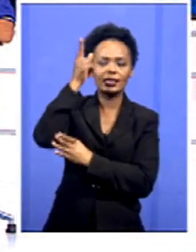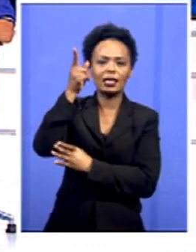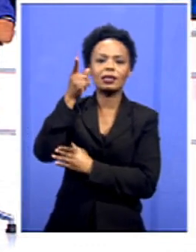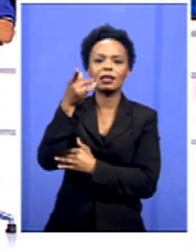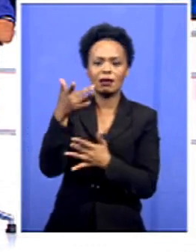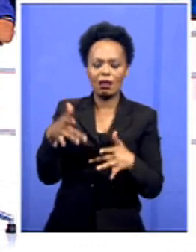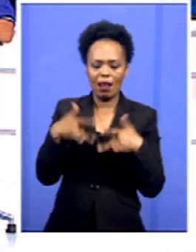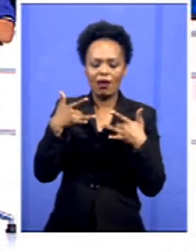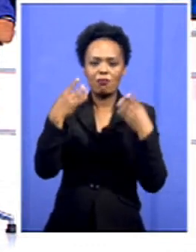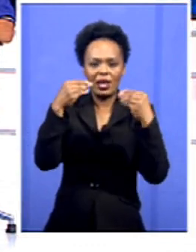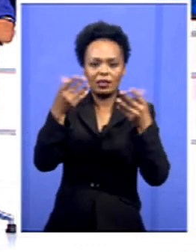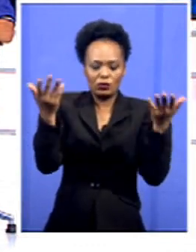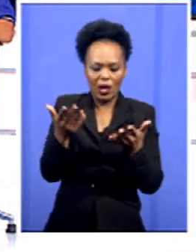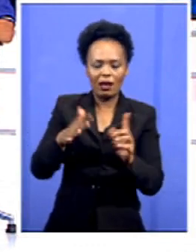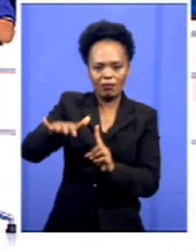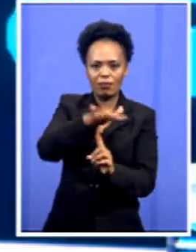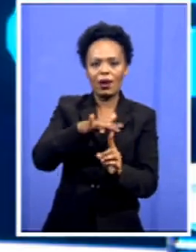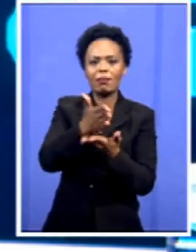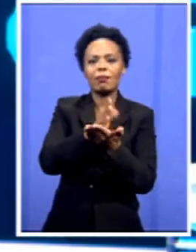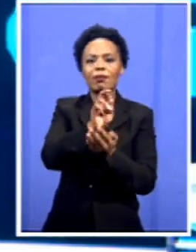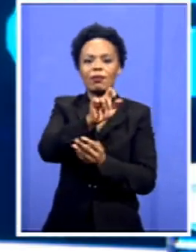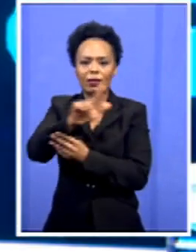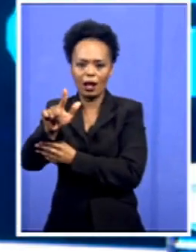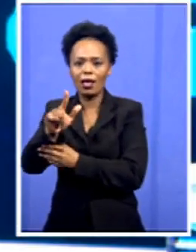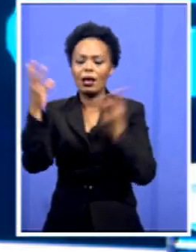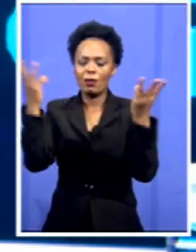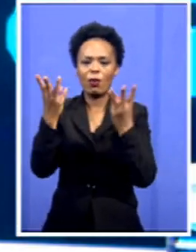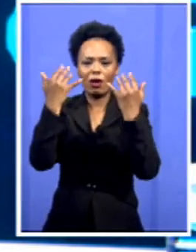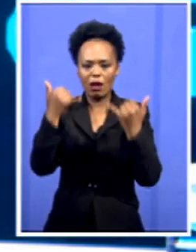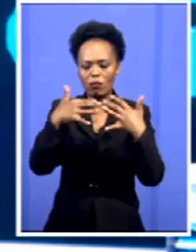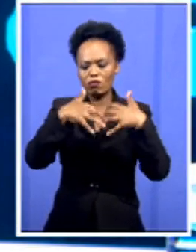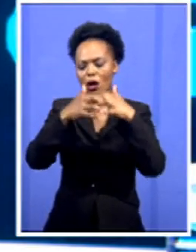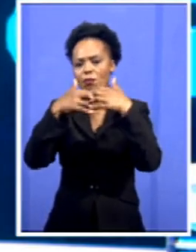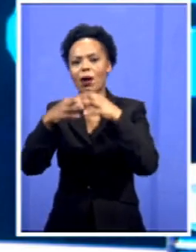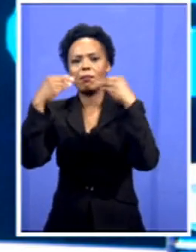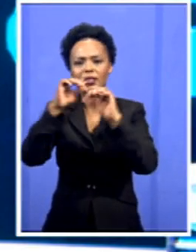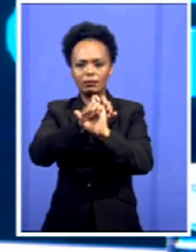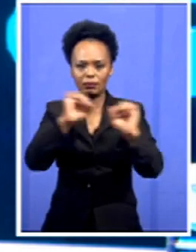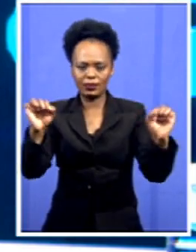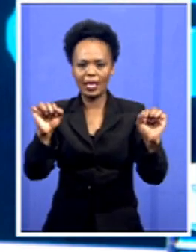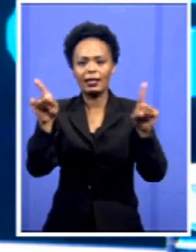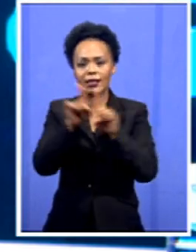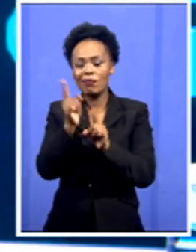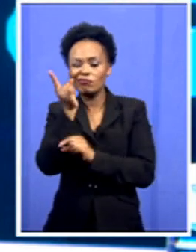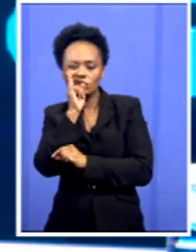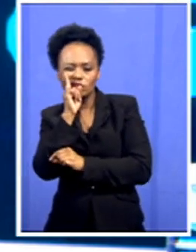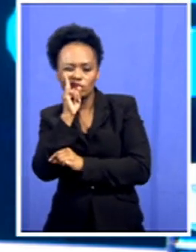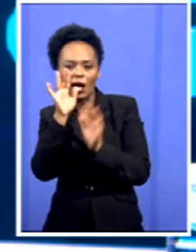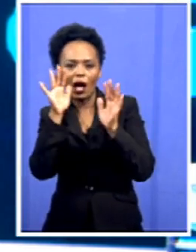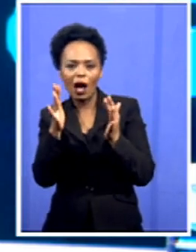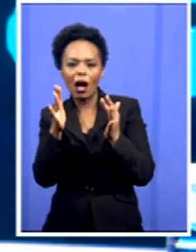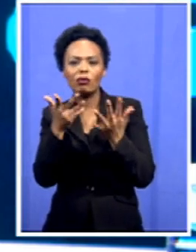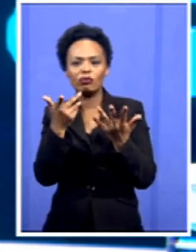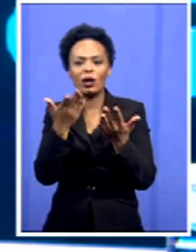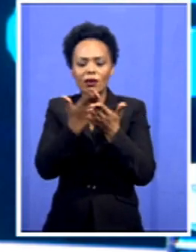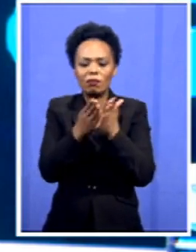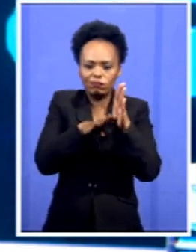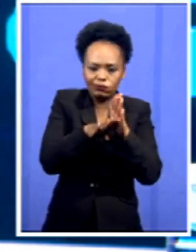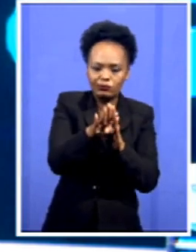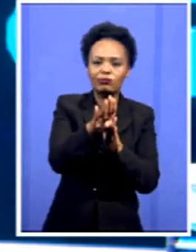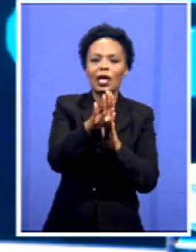that because of those upgrades now, a lot of people, and there is going to be an injection, coming into the economy